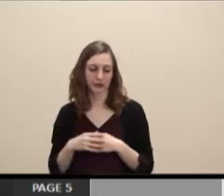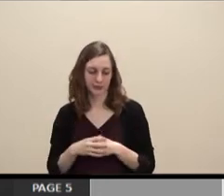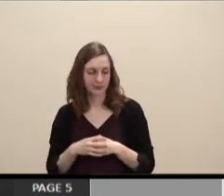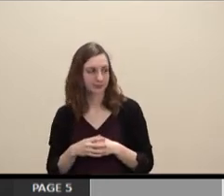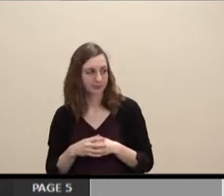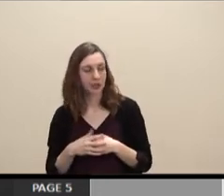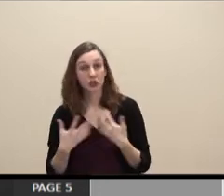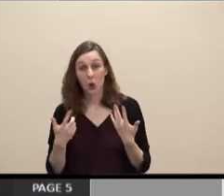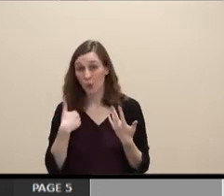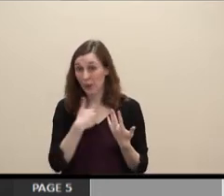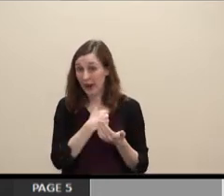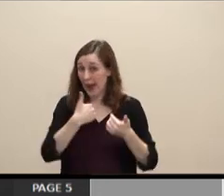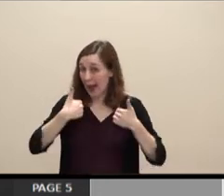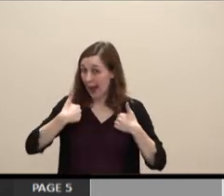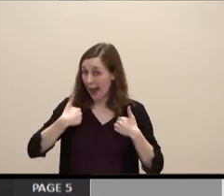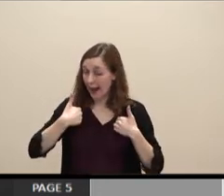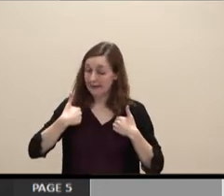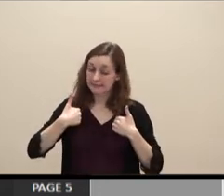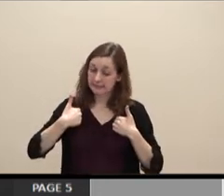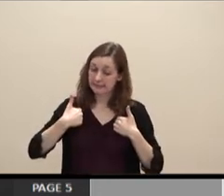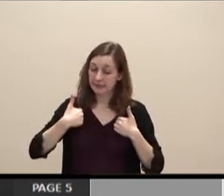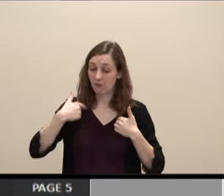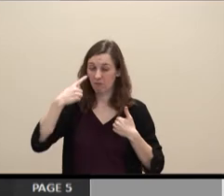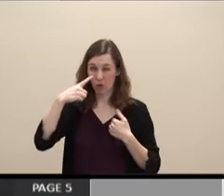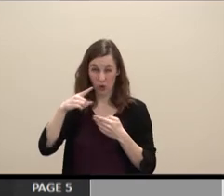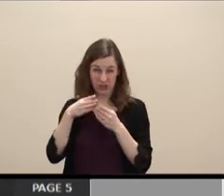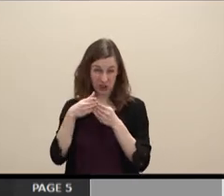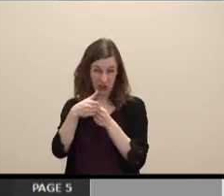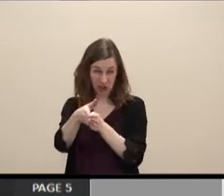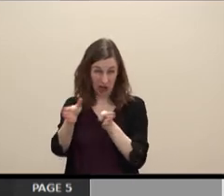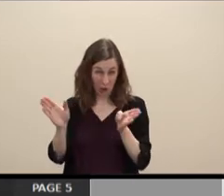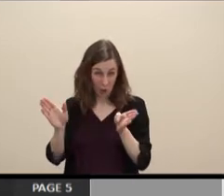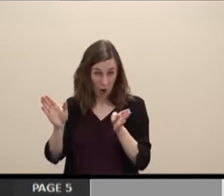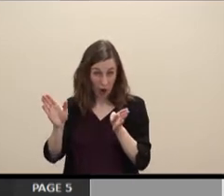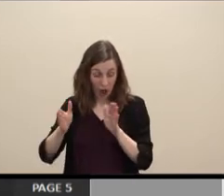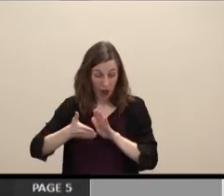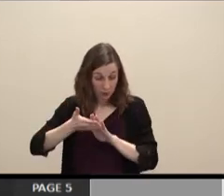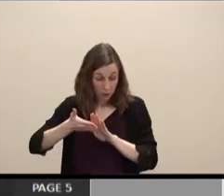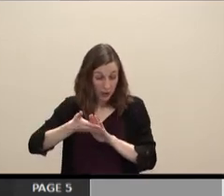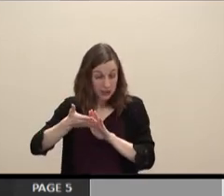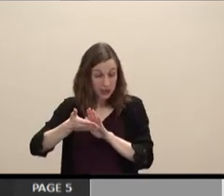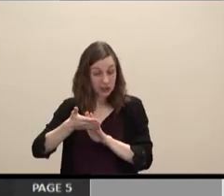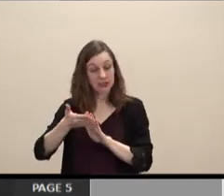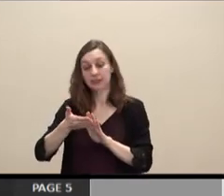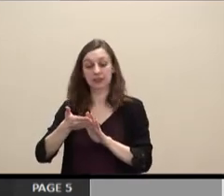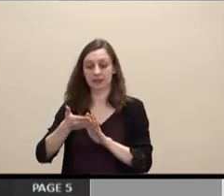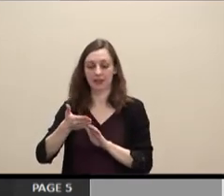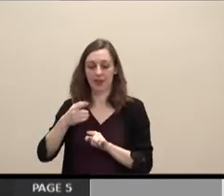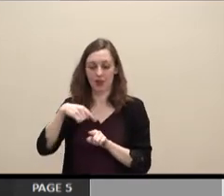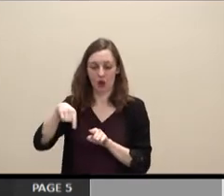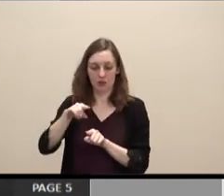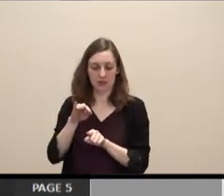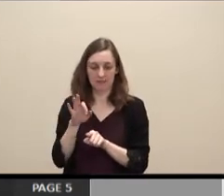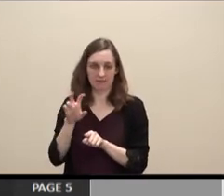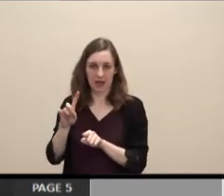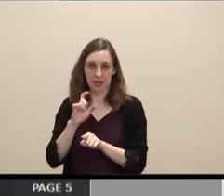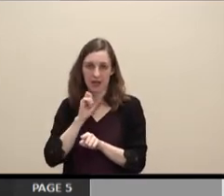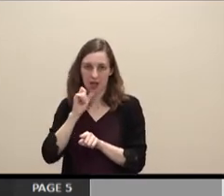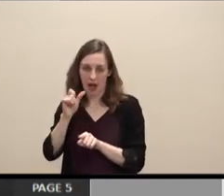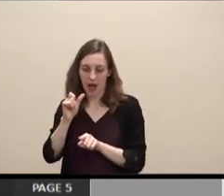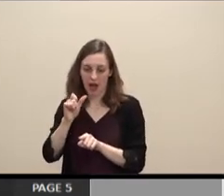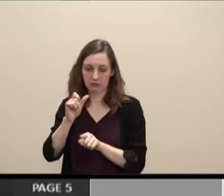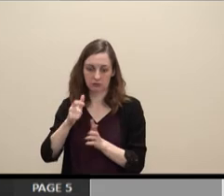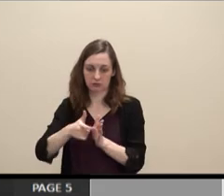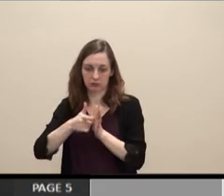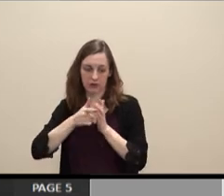So we had basically for general operations, because those funds were not subject to supplant rules, we could spend them